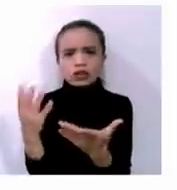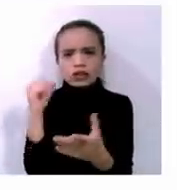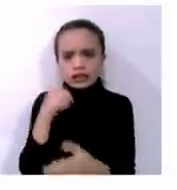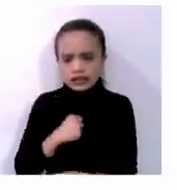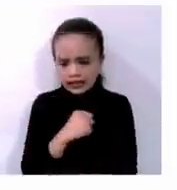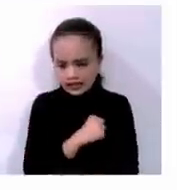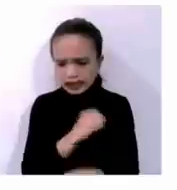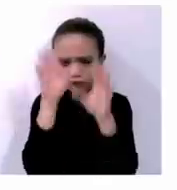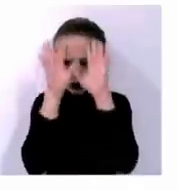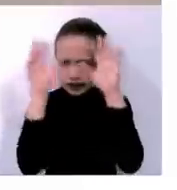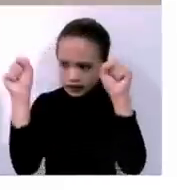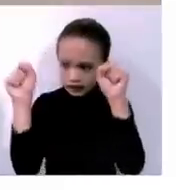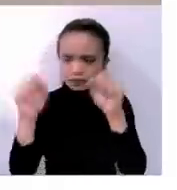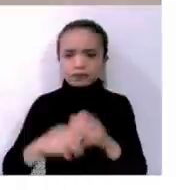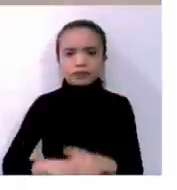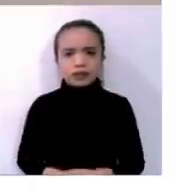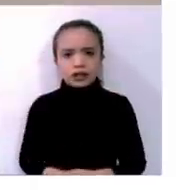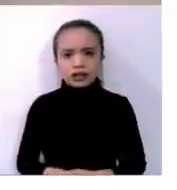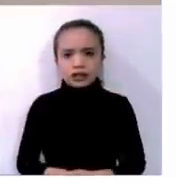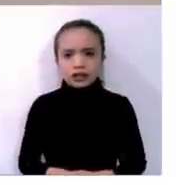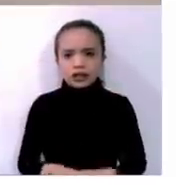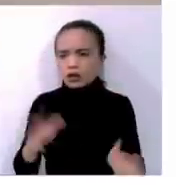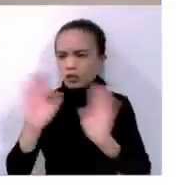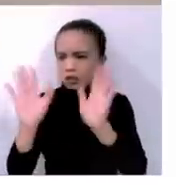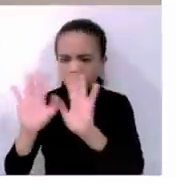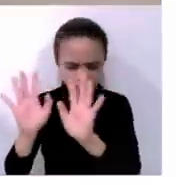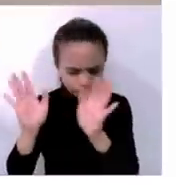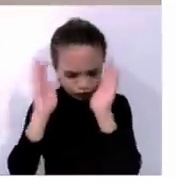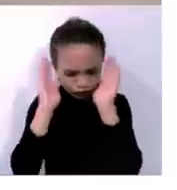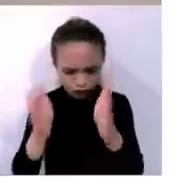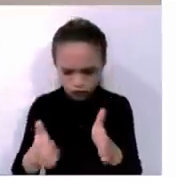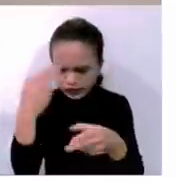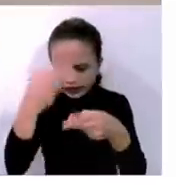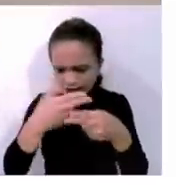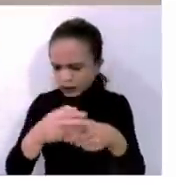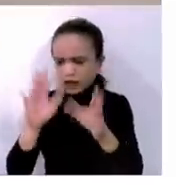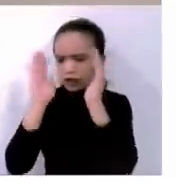President Soto. Let's not go into that. Let's focus on this